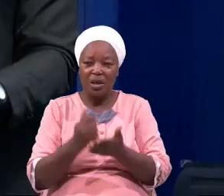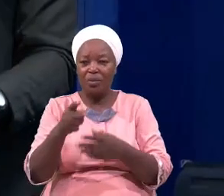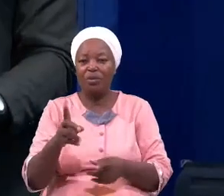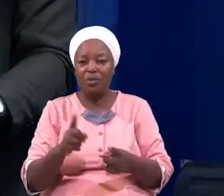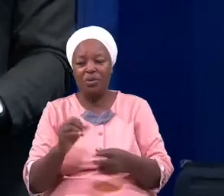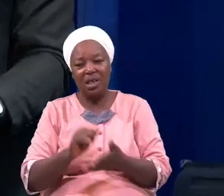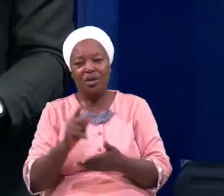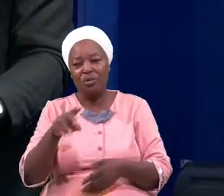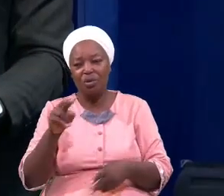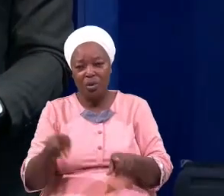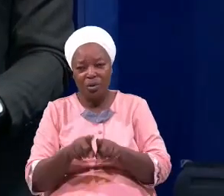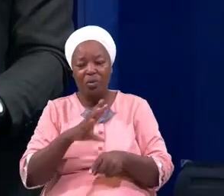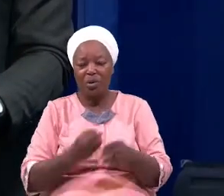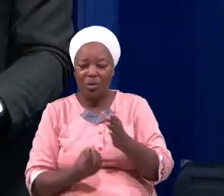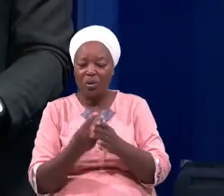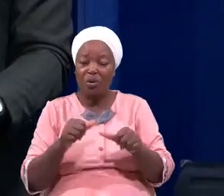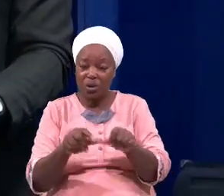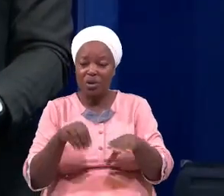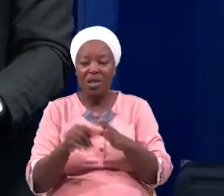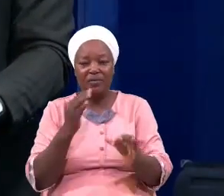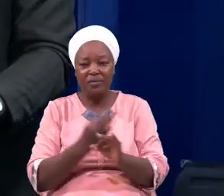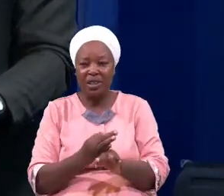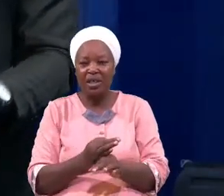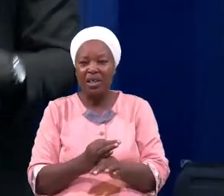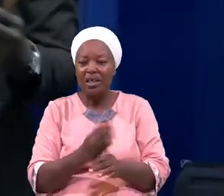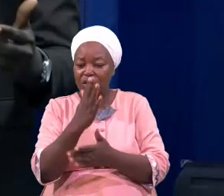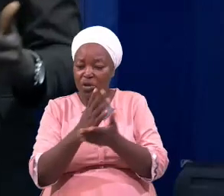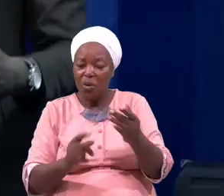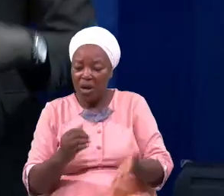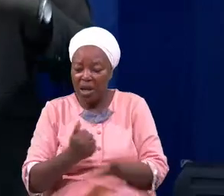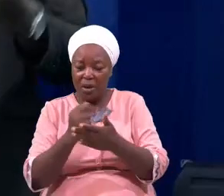So that the enemy of your soul will not come and take you away again.